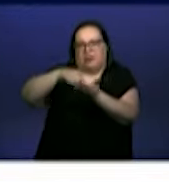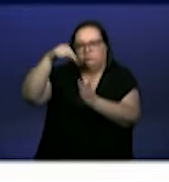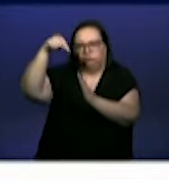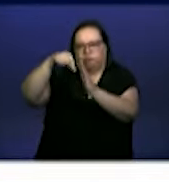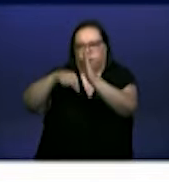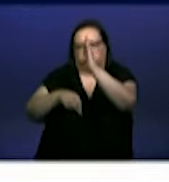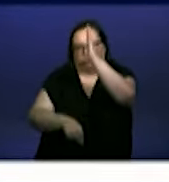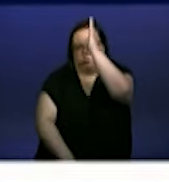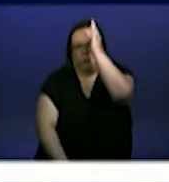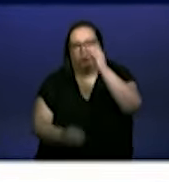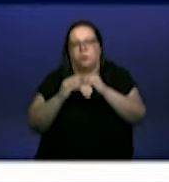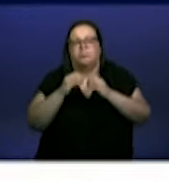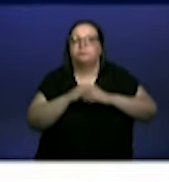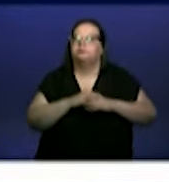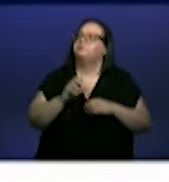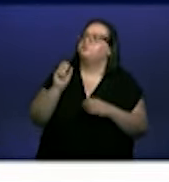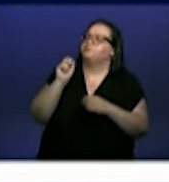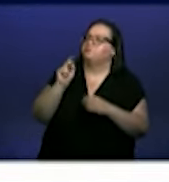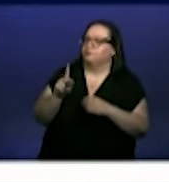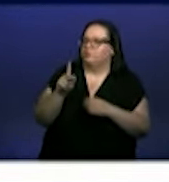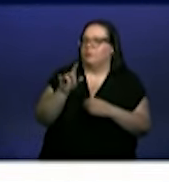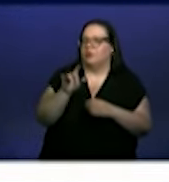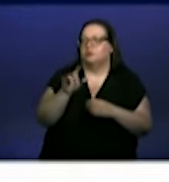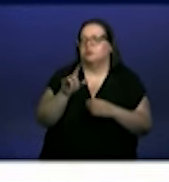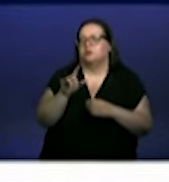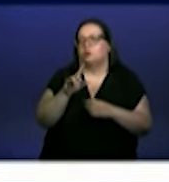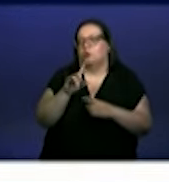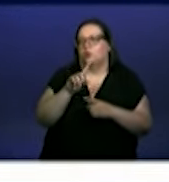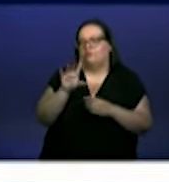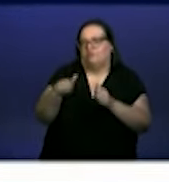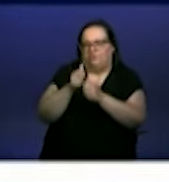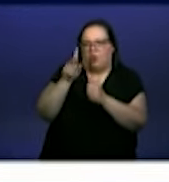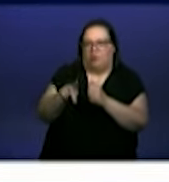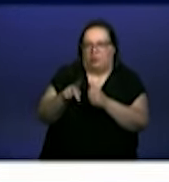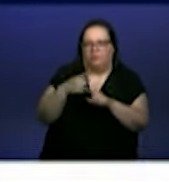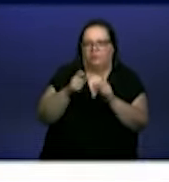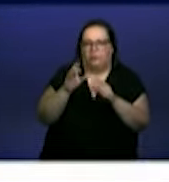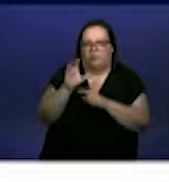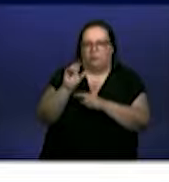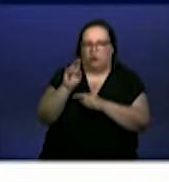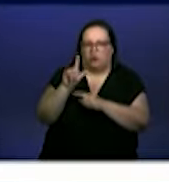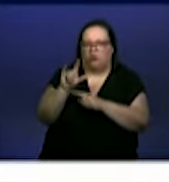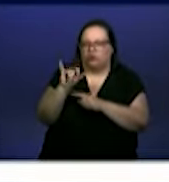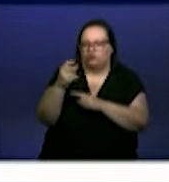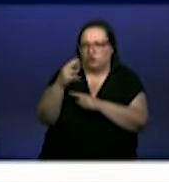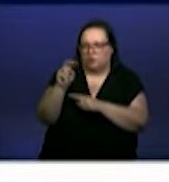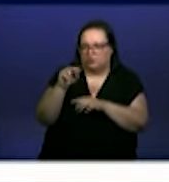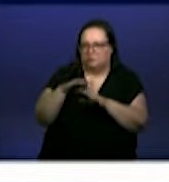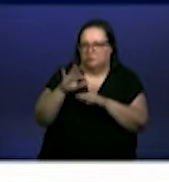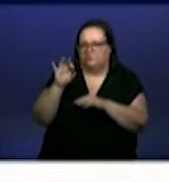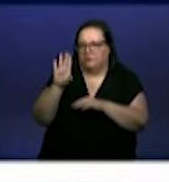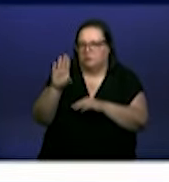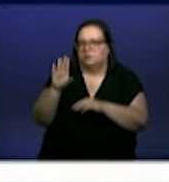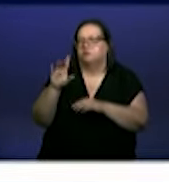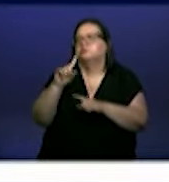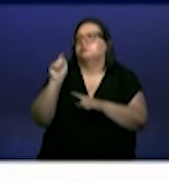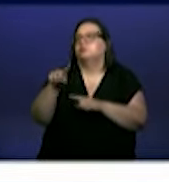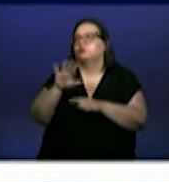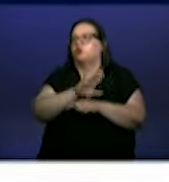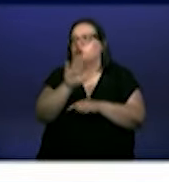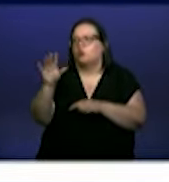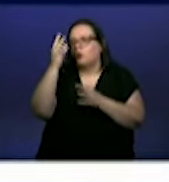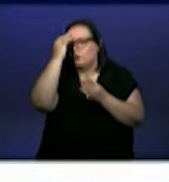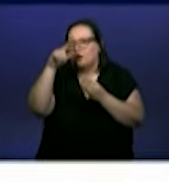so we will go in the same order as the previous question. This comes from Carl Johnson on Facebook. And he asked, what are your thoughts about Donald Trump